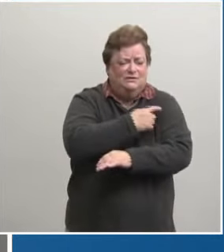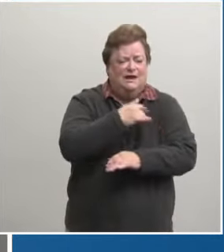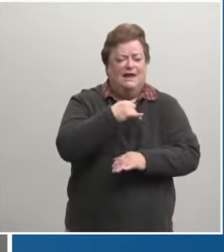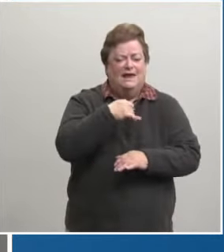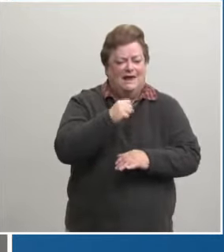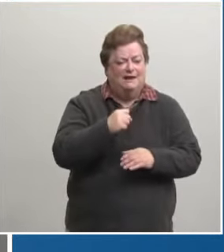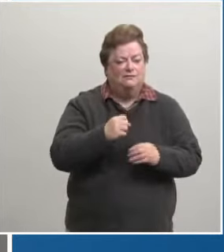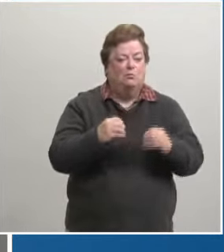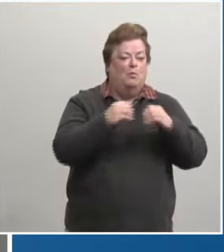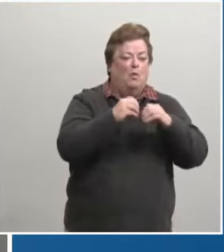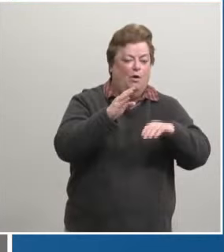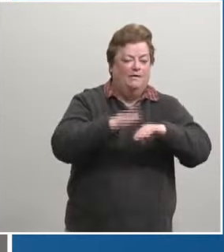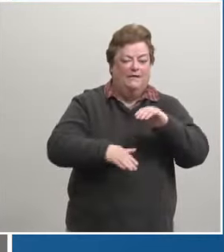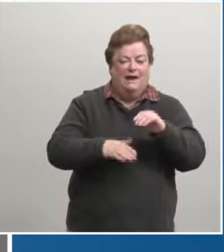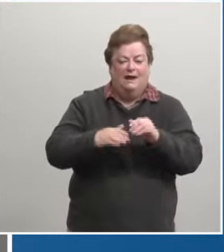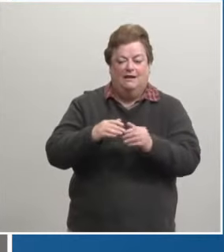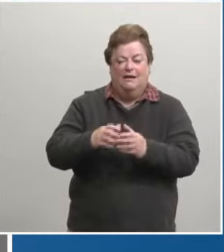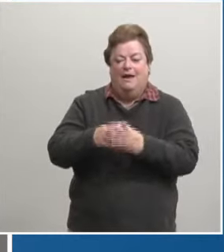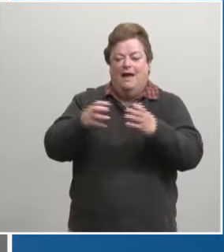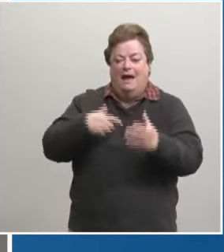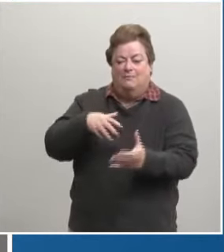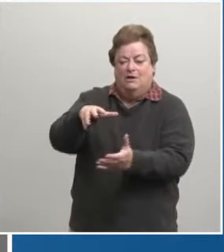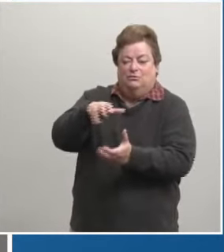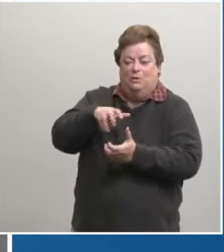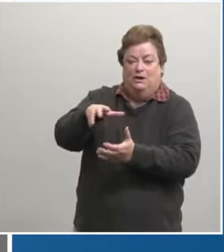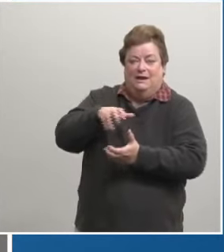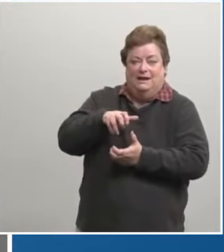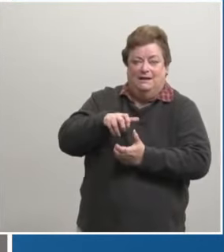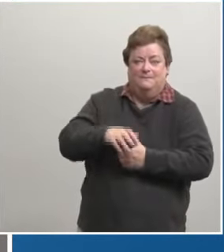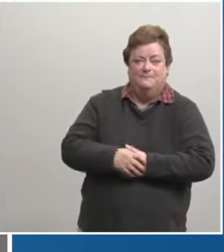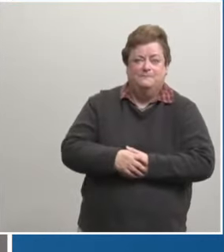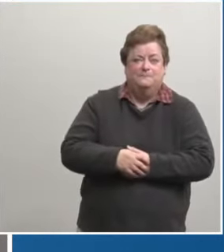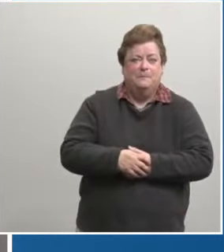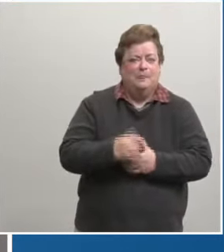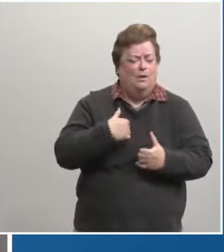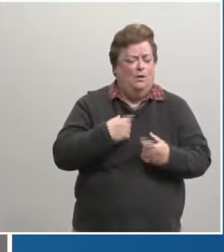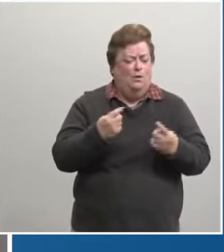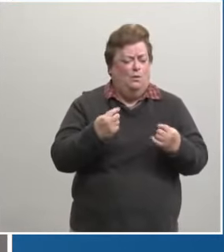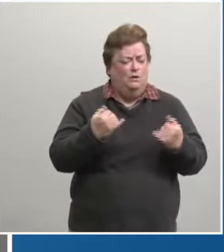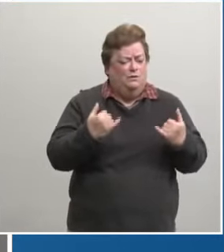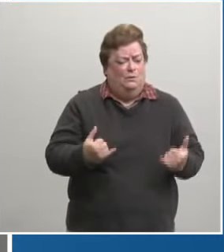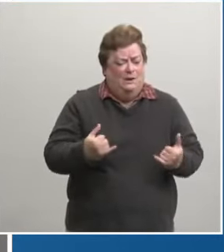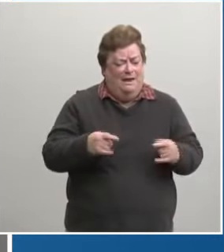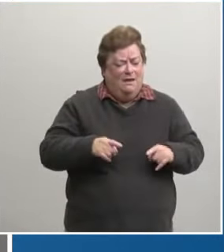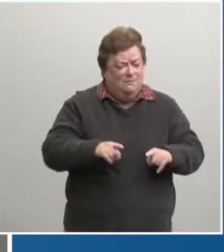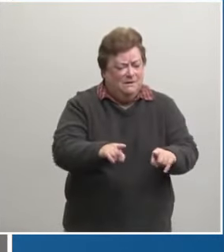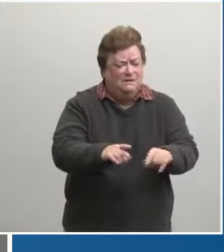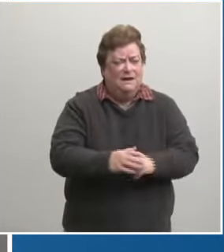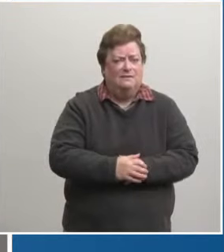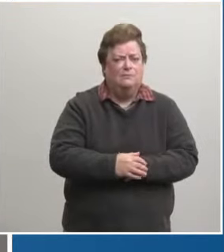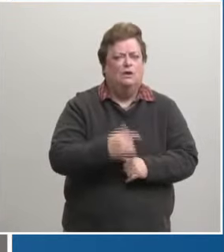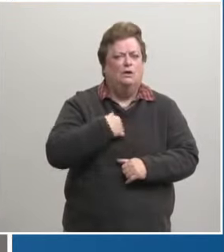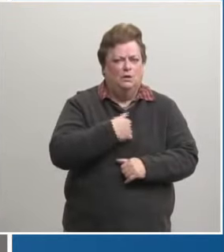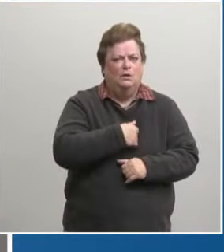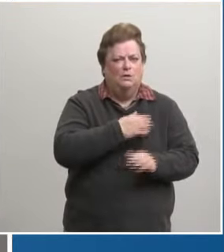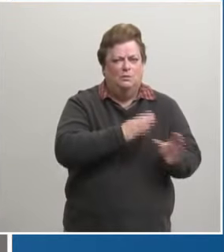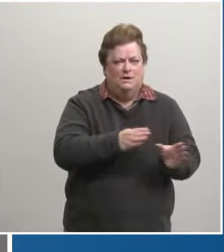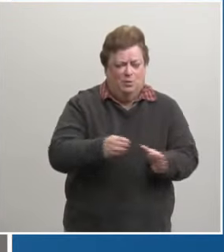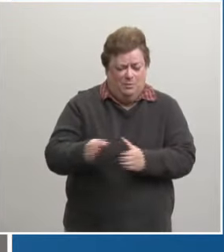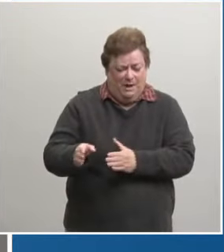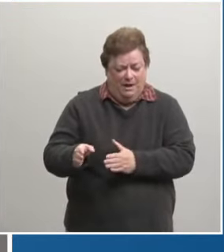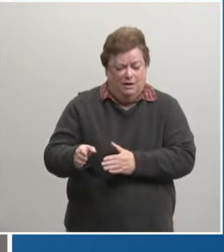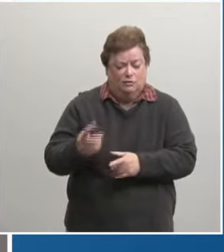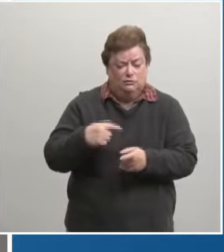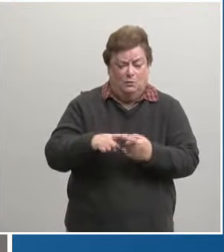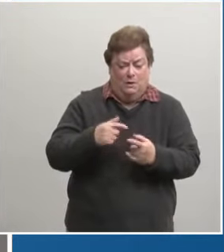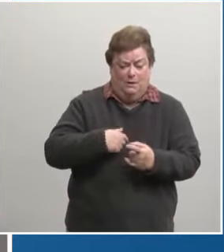supply, locally, statewide, and nationwide. So what do we do in the meantime? We prepare so that the minute